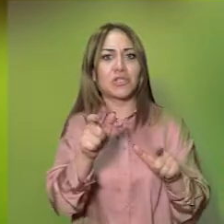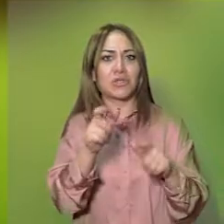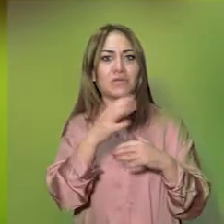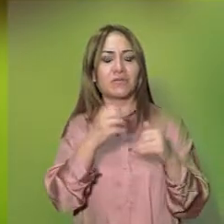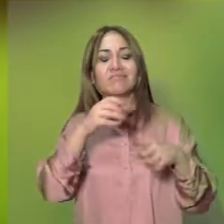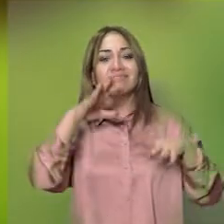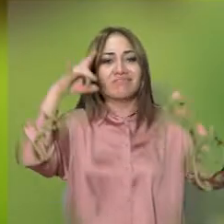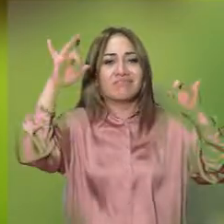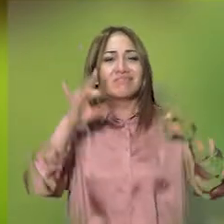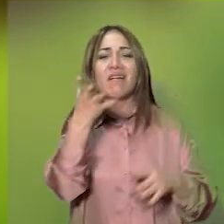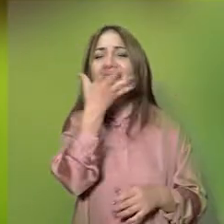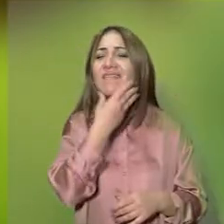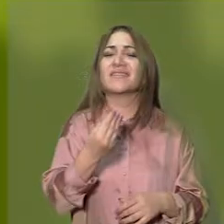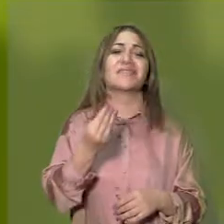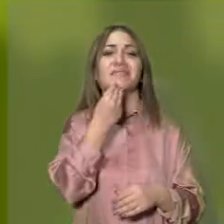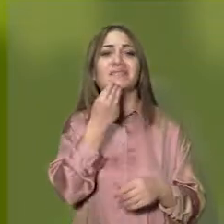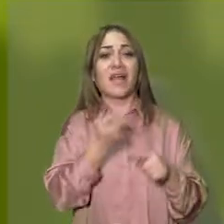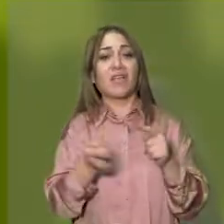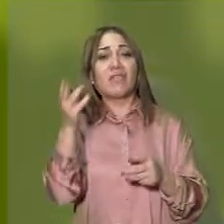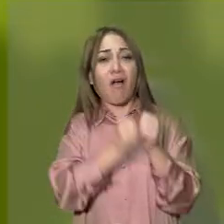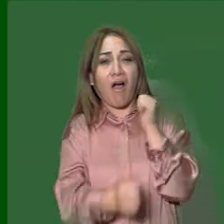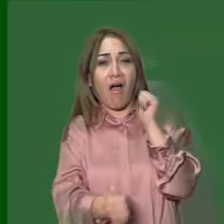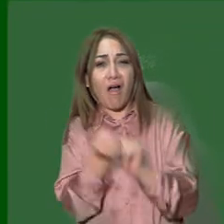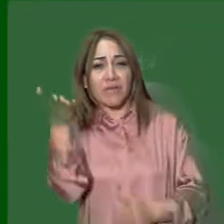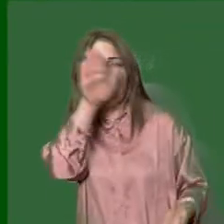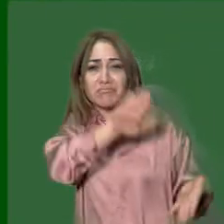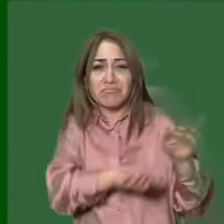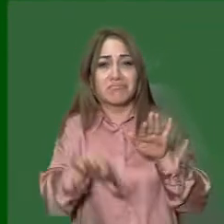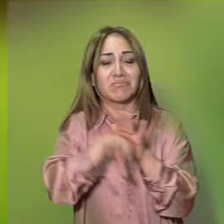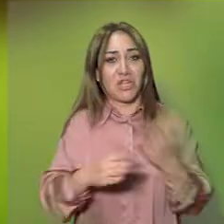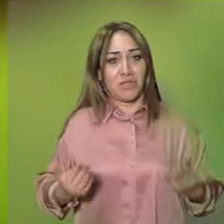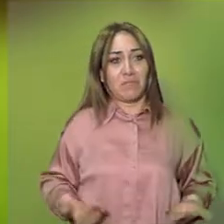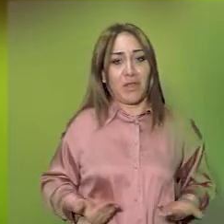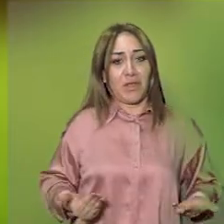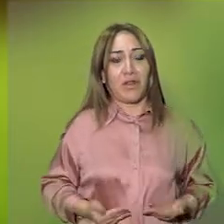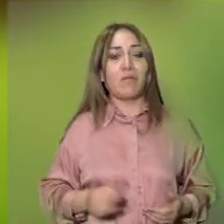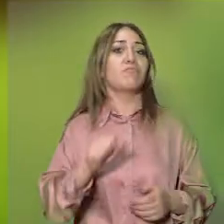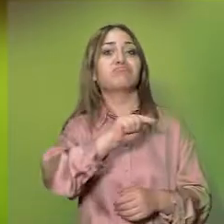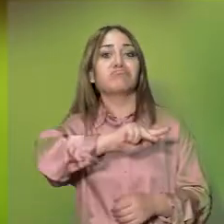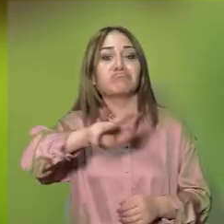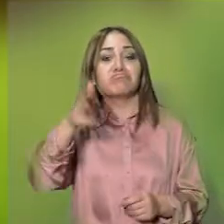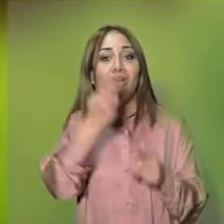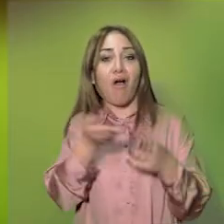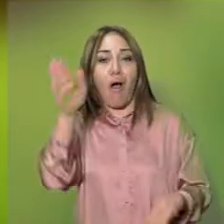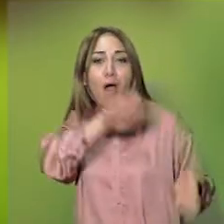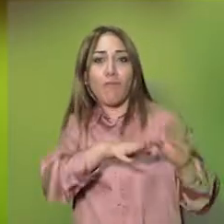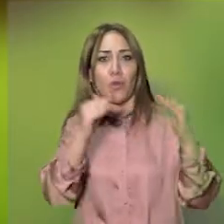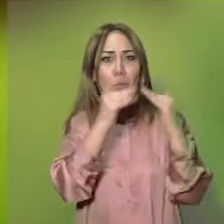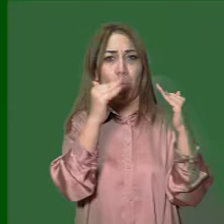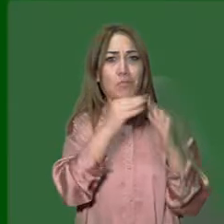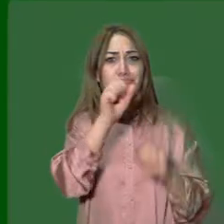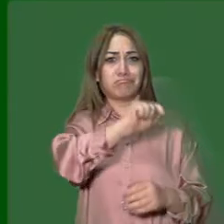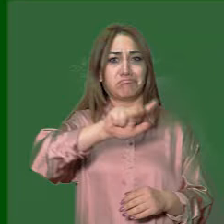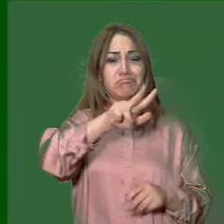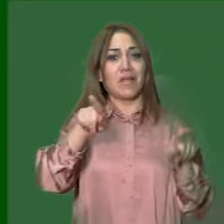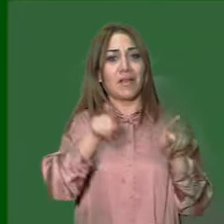I have never seen anything like this before. So it's a cave village. The houses look like they are multi-story cave blocks.